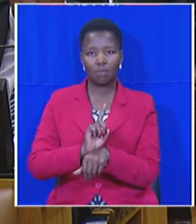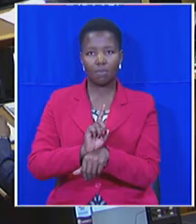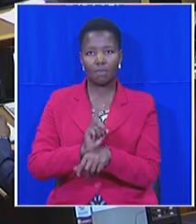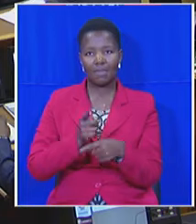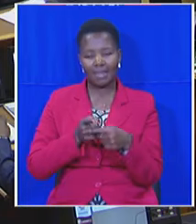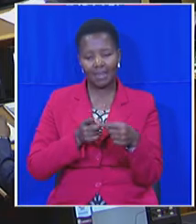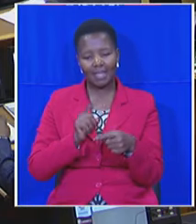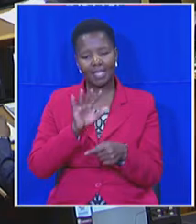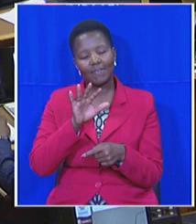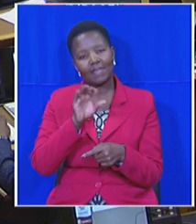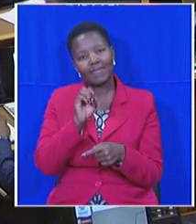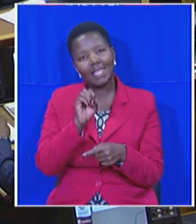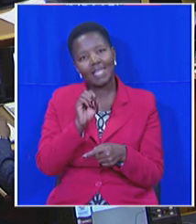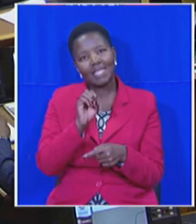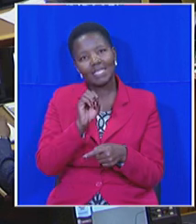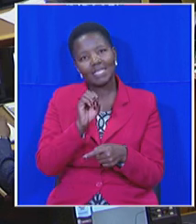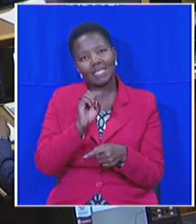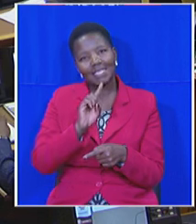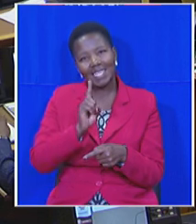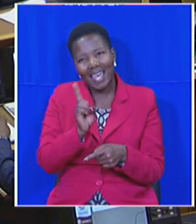a minute.